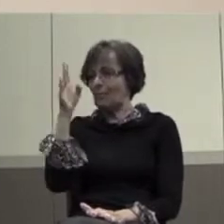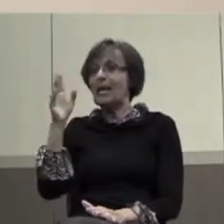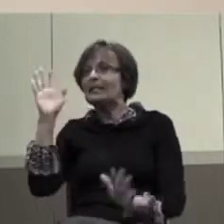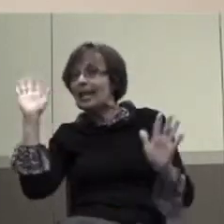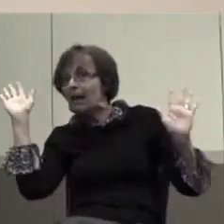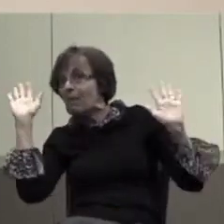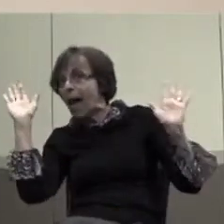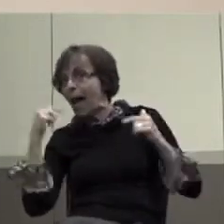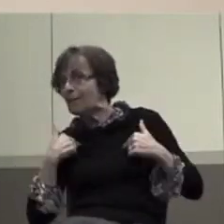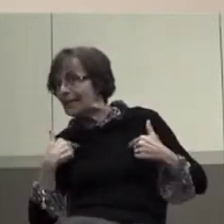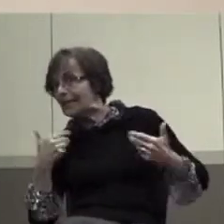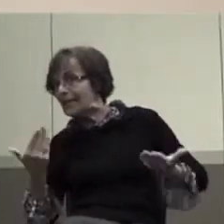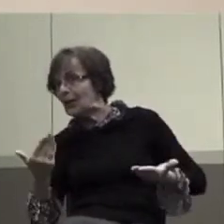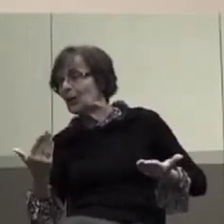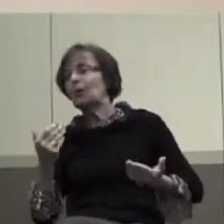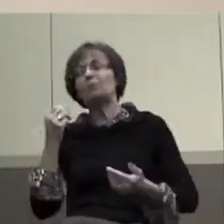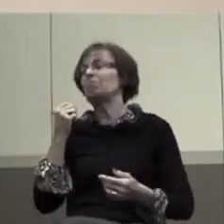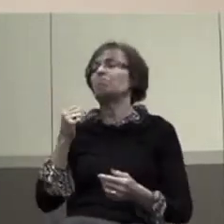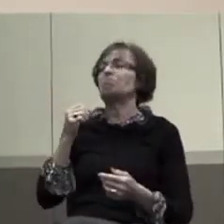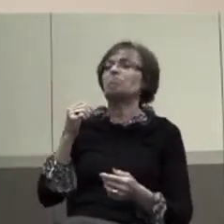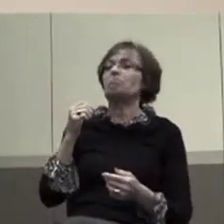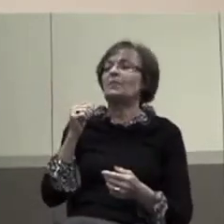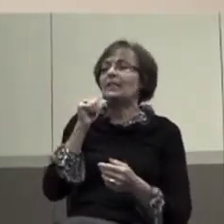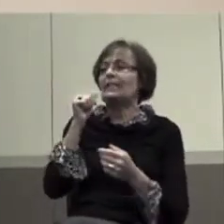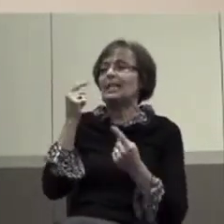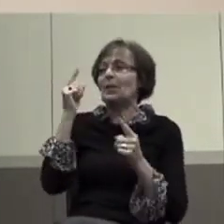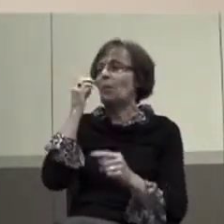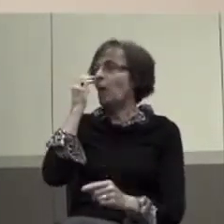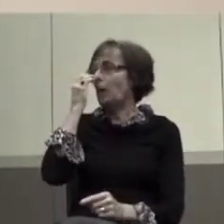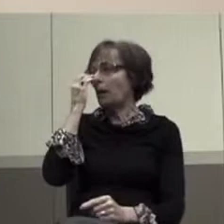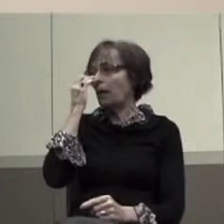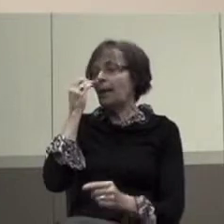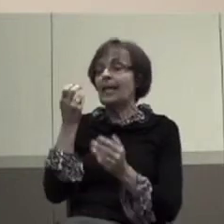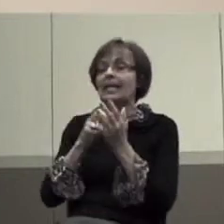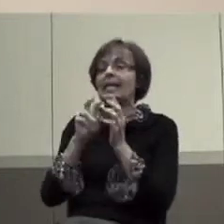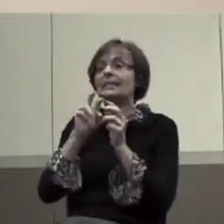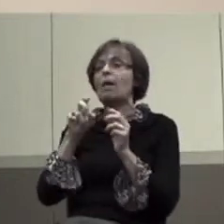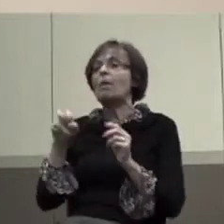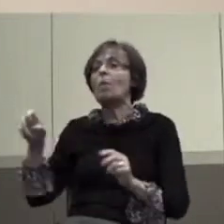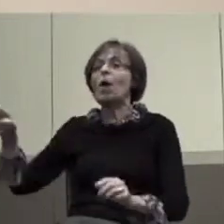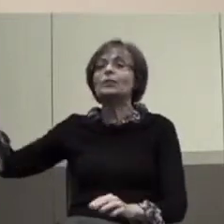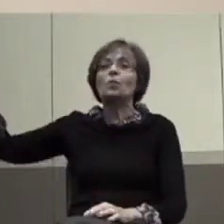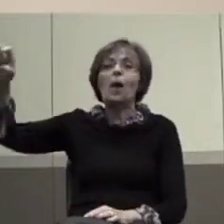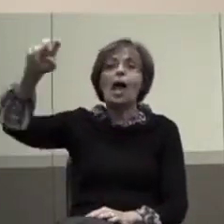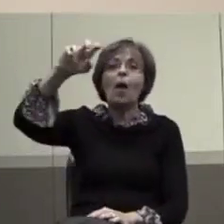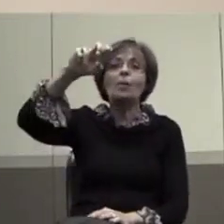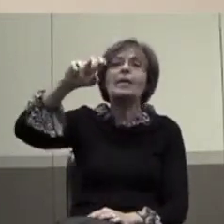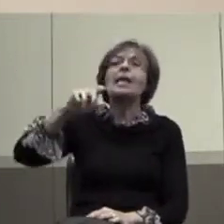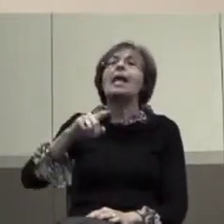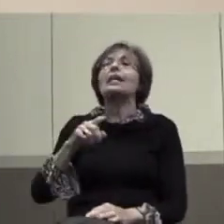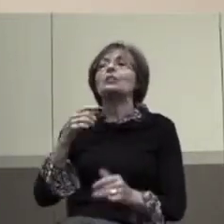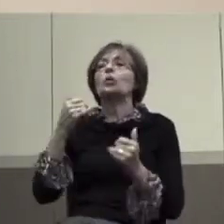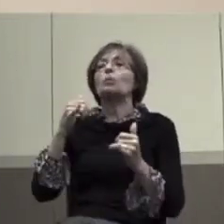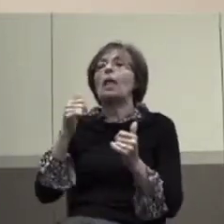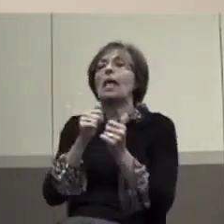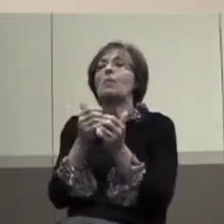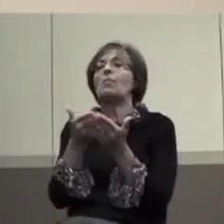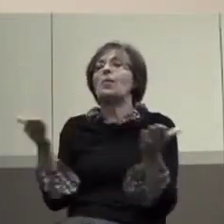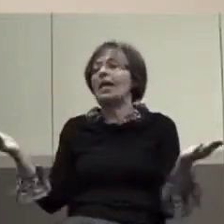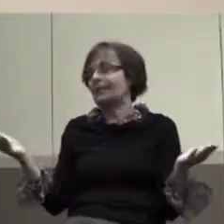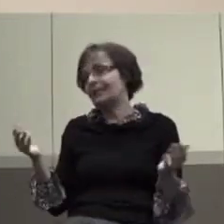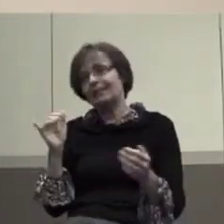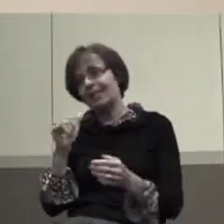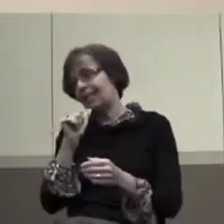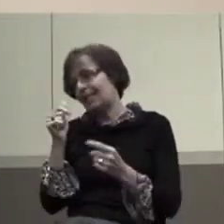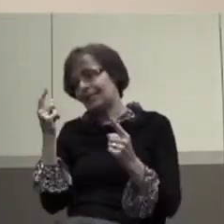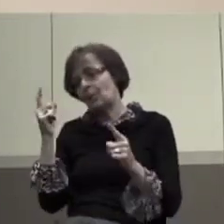here. All right? That doesn't work. He then gets up, walks around, comes over, starts playing with stuff. That